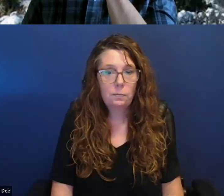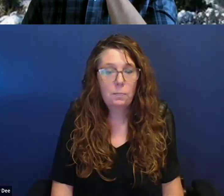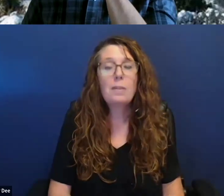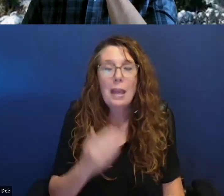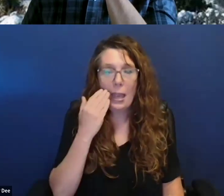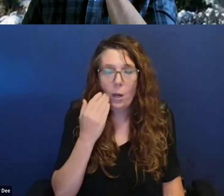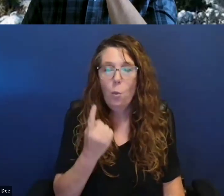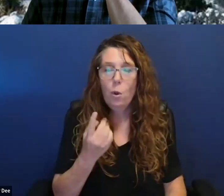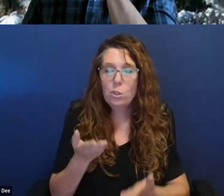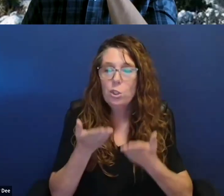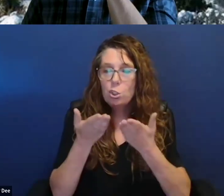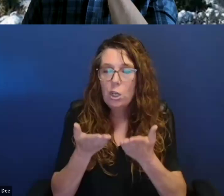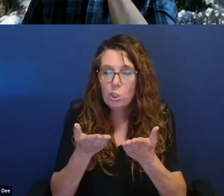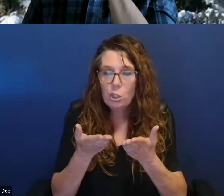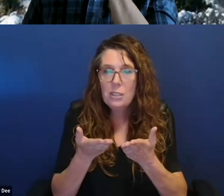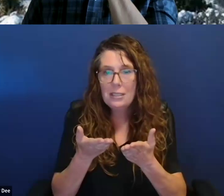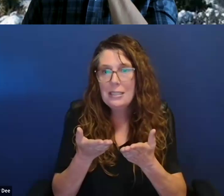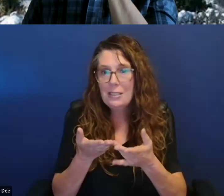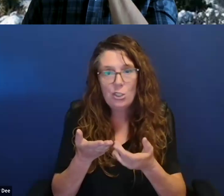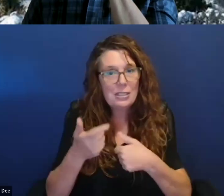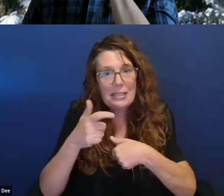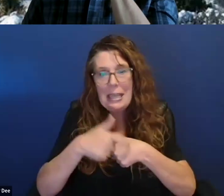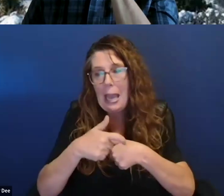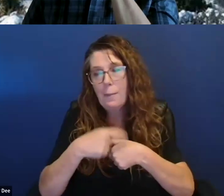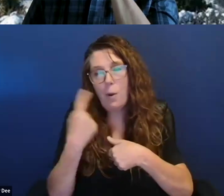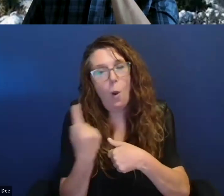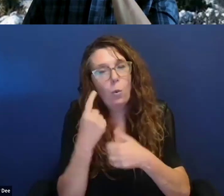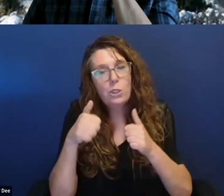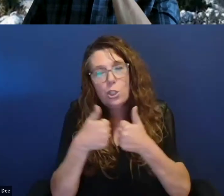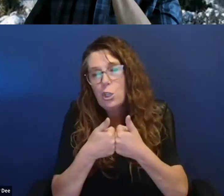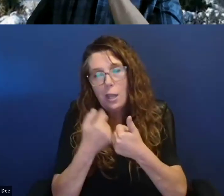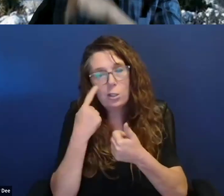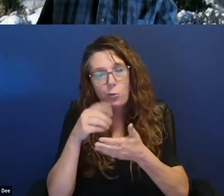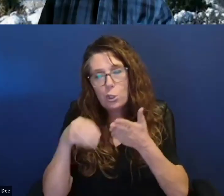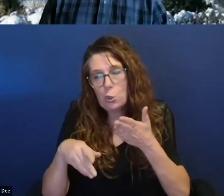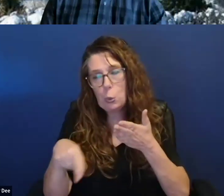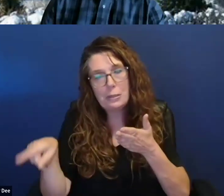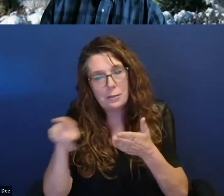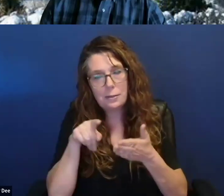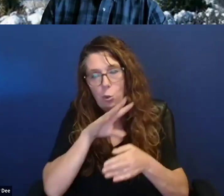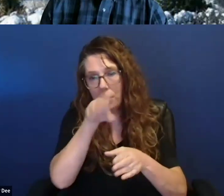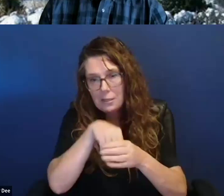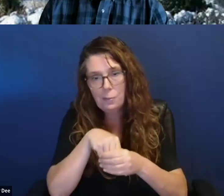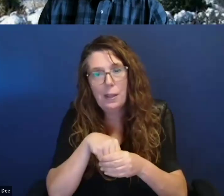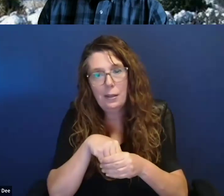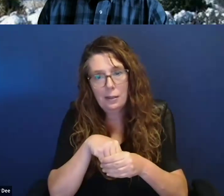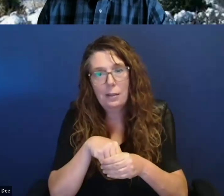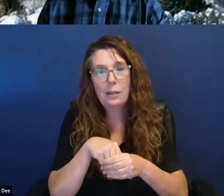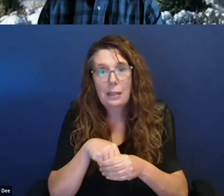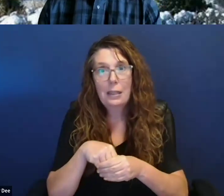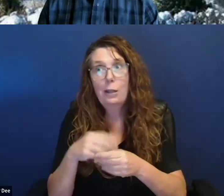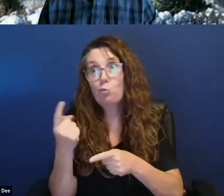I know one of the suggestions here is just time, right? Time is always a challenge for students to participate in like their